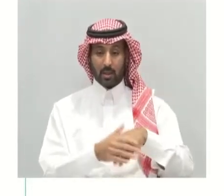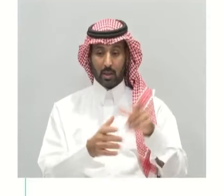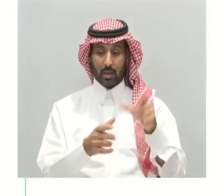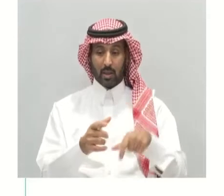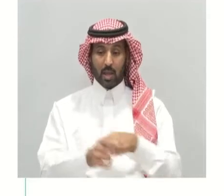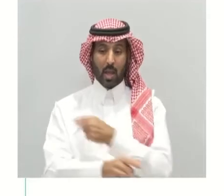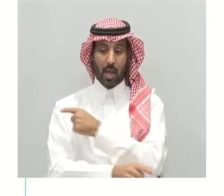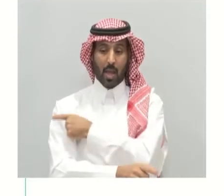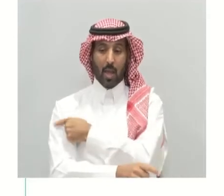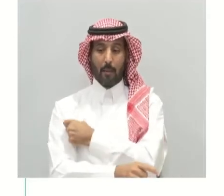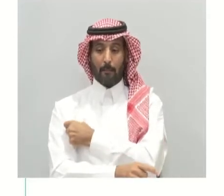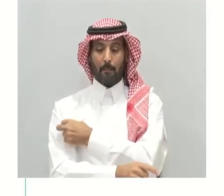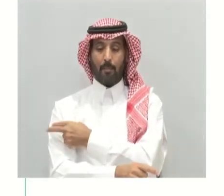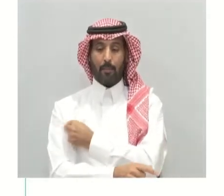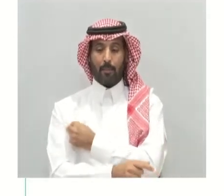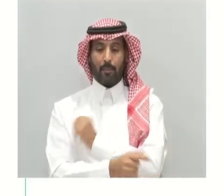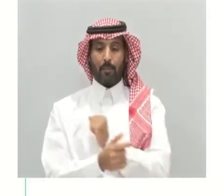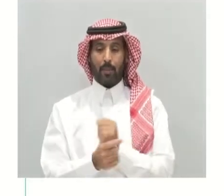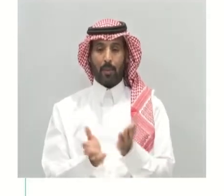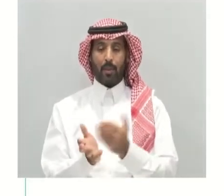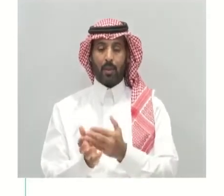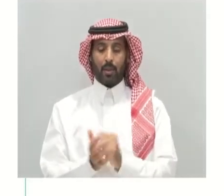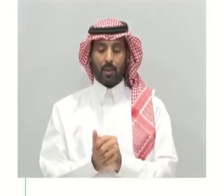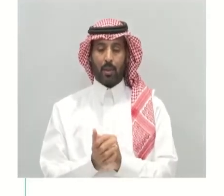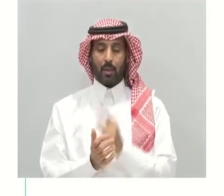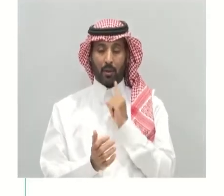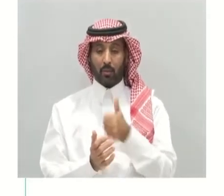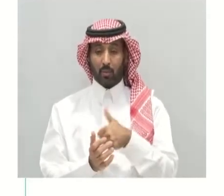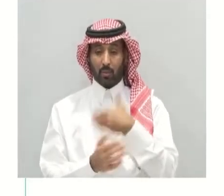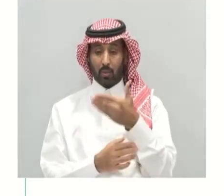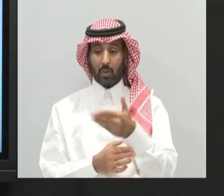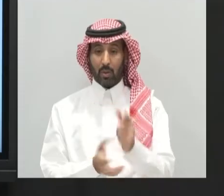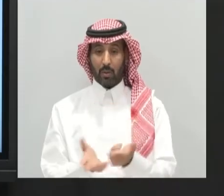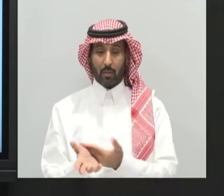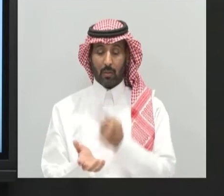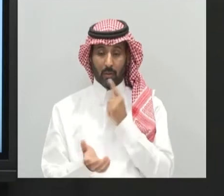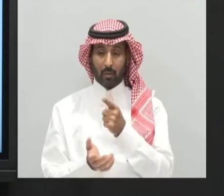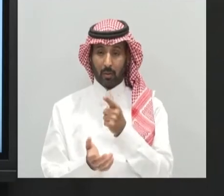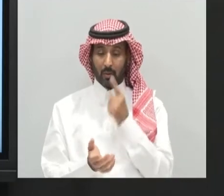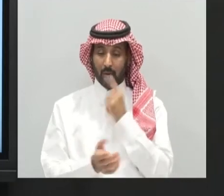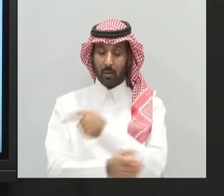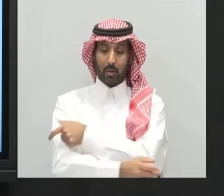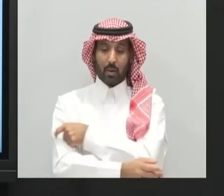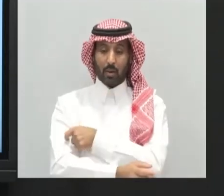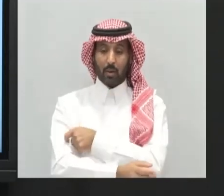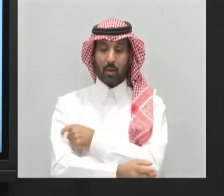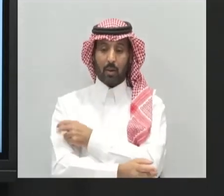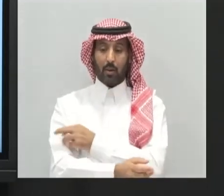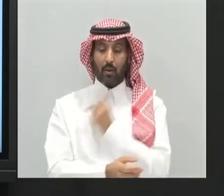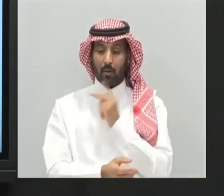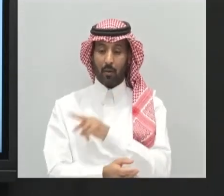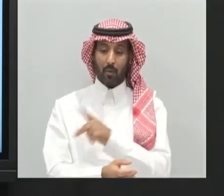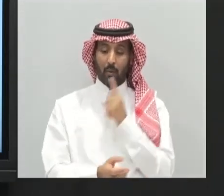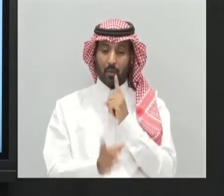team captain. Also, one of the good things is that when you are a captain or